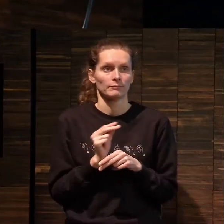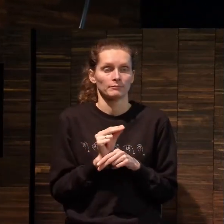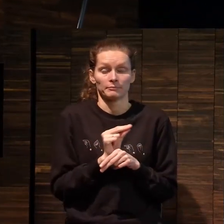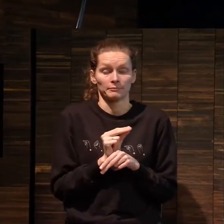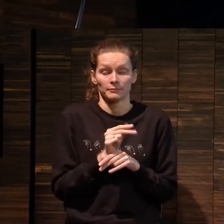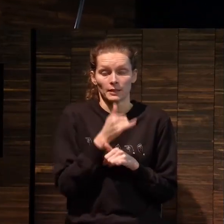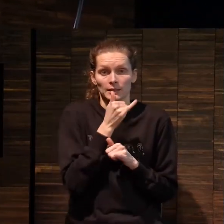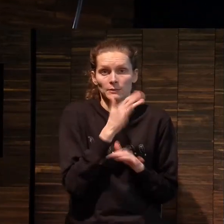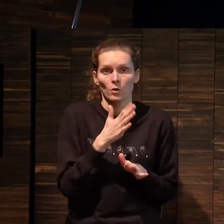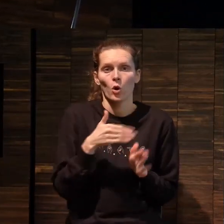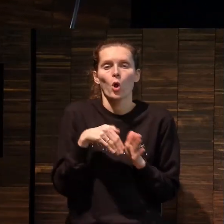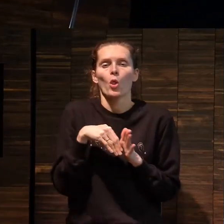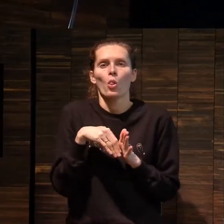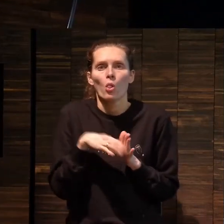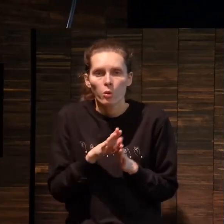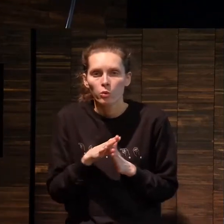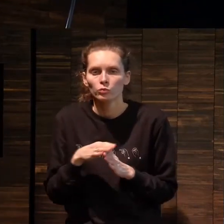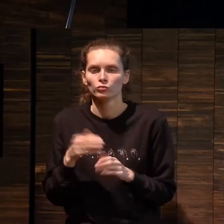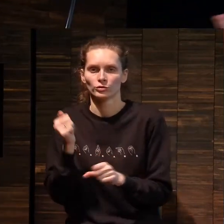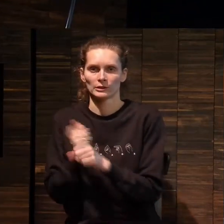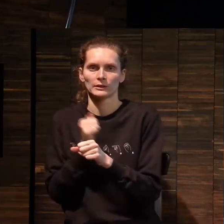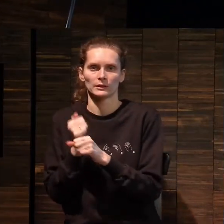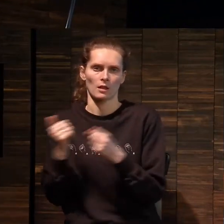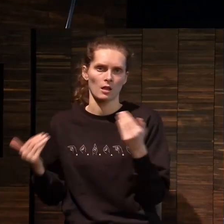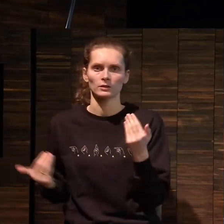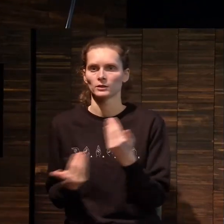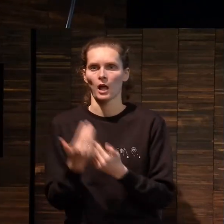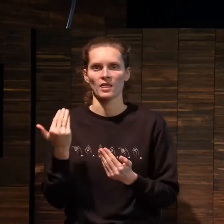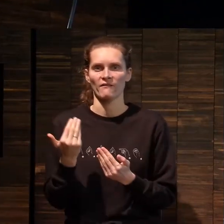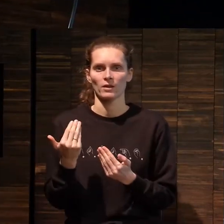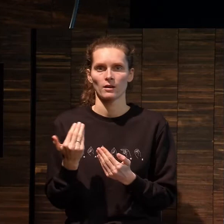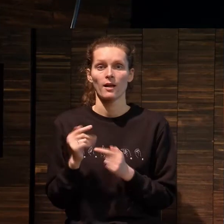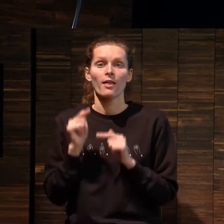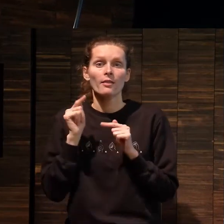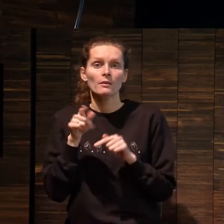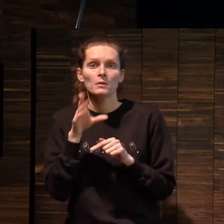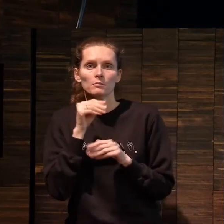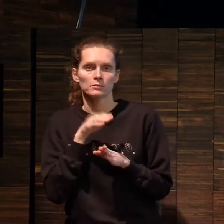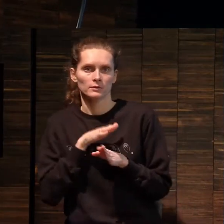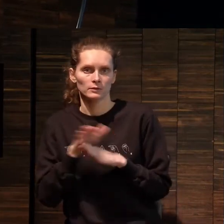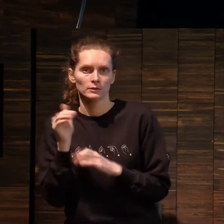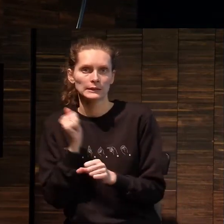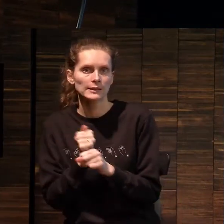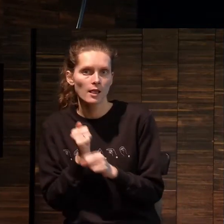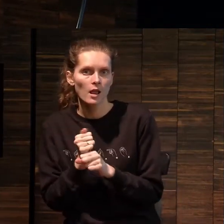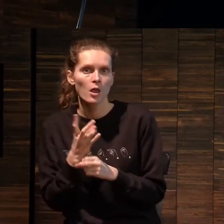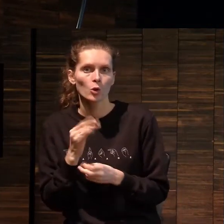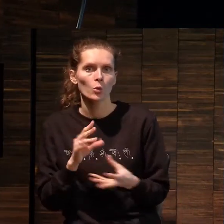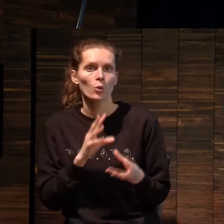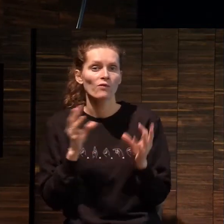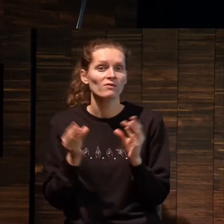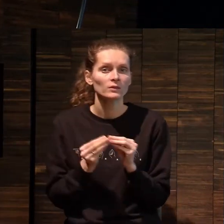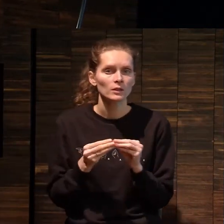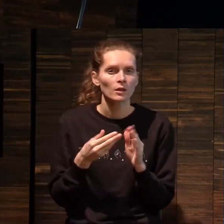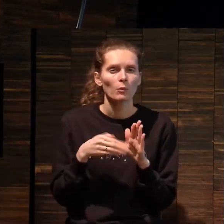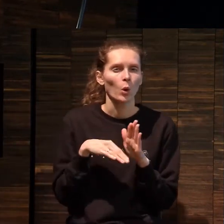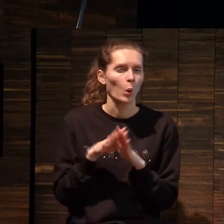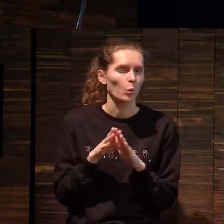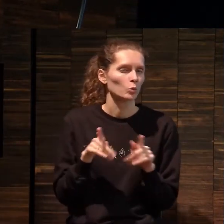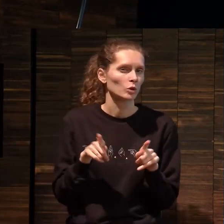we won't be able to redo ReadyMag. It's easier just to make it anew. We did it there.